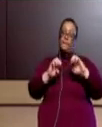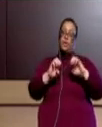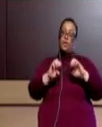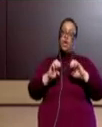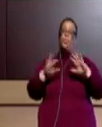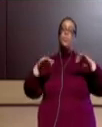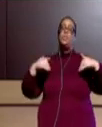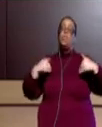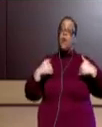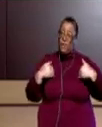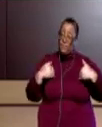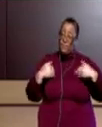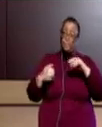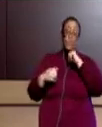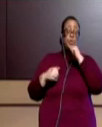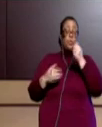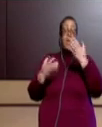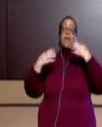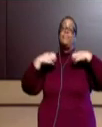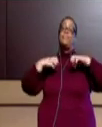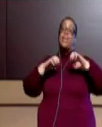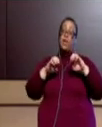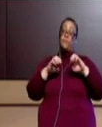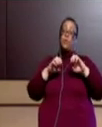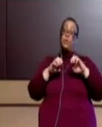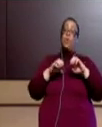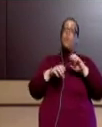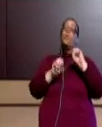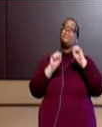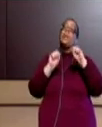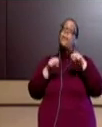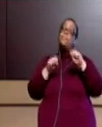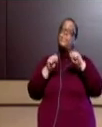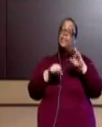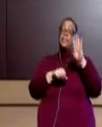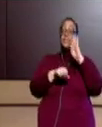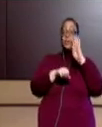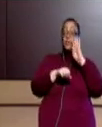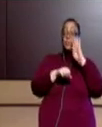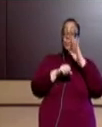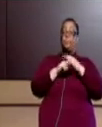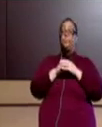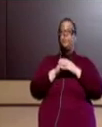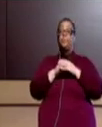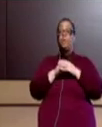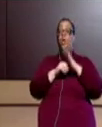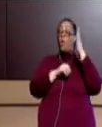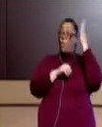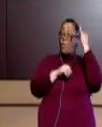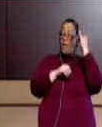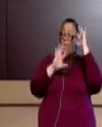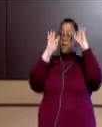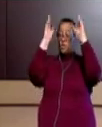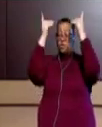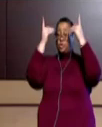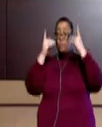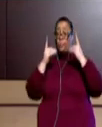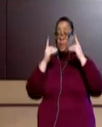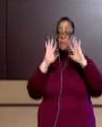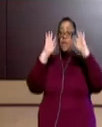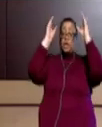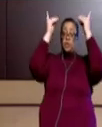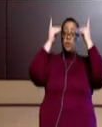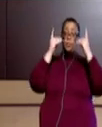you don't have the effort. You don't have the ability to talk to people like you should because you're depressed. Depression